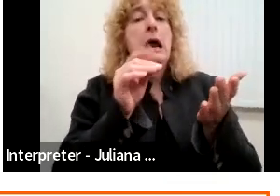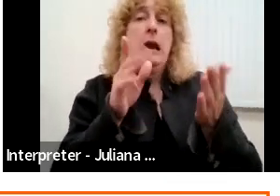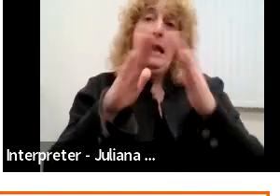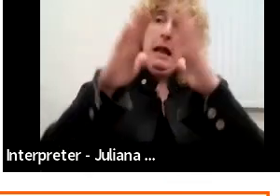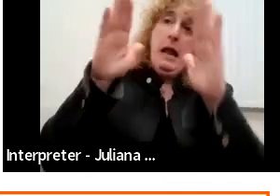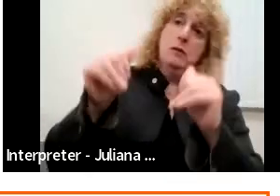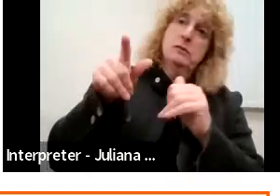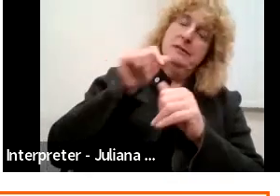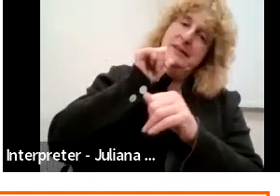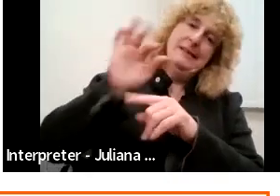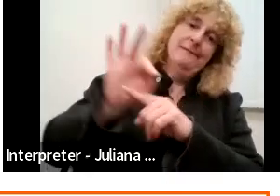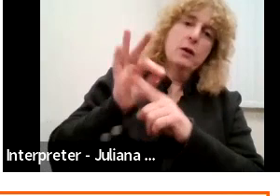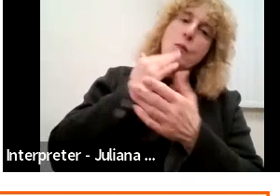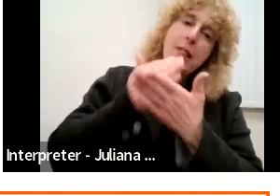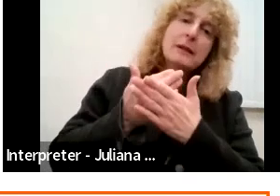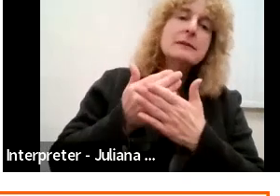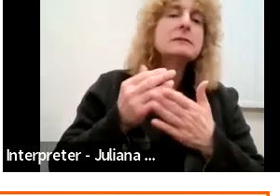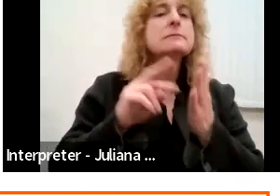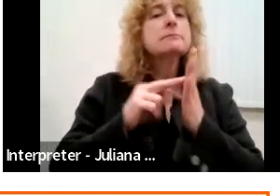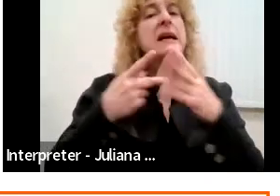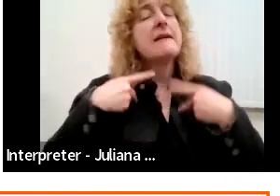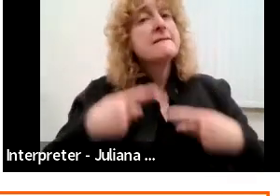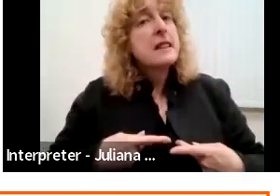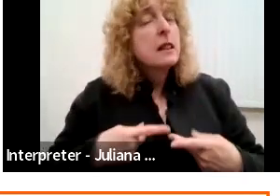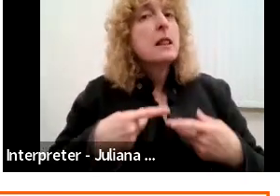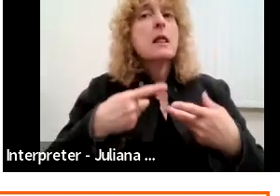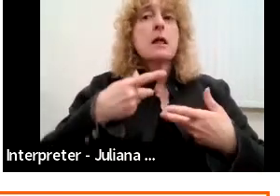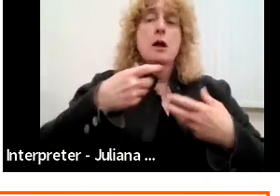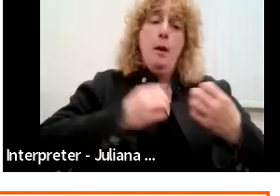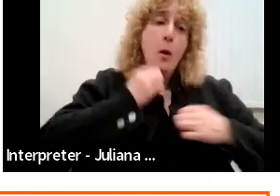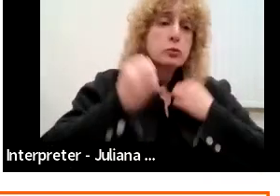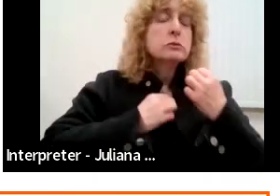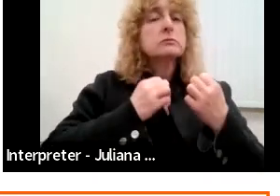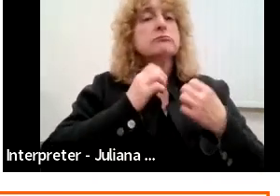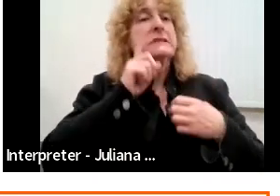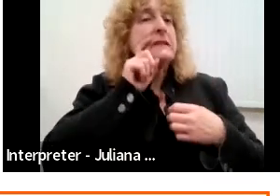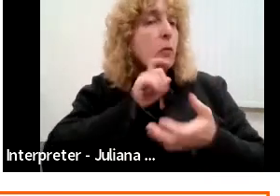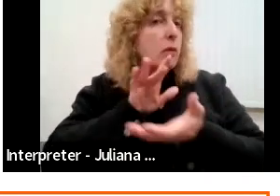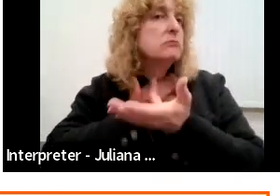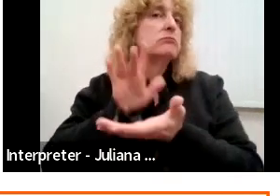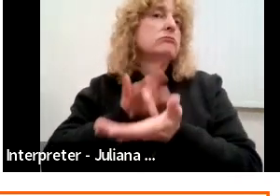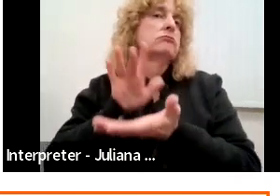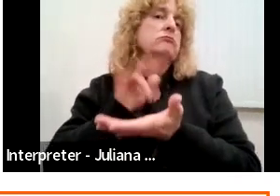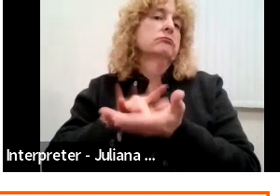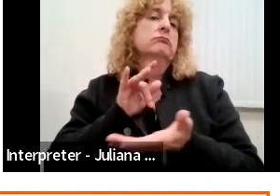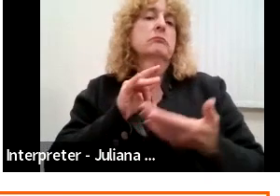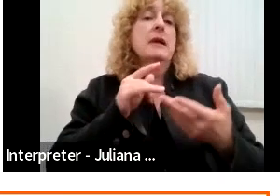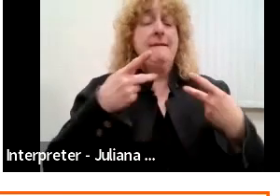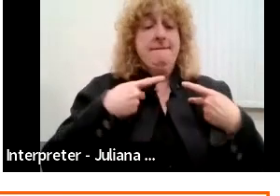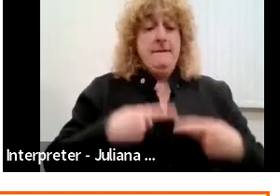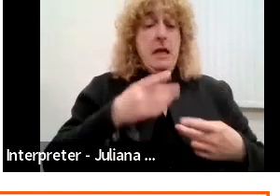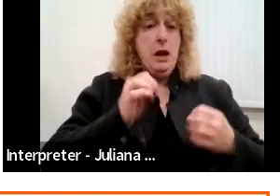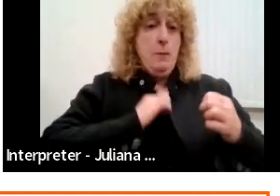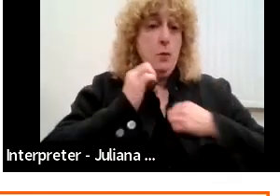the categories, including physical abuse, emotional abuse, sexual abuse, physical and